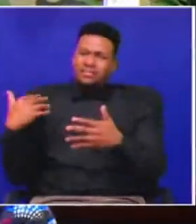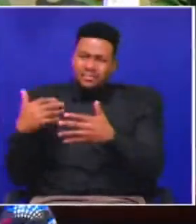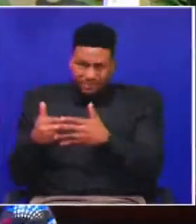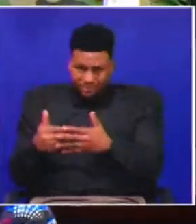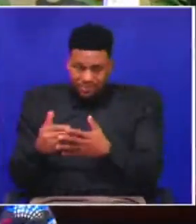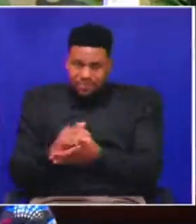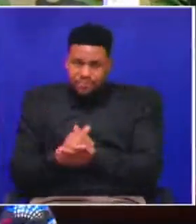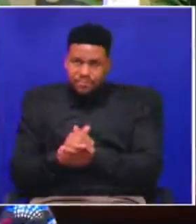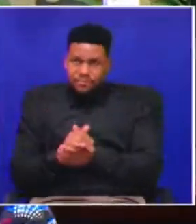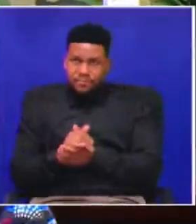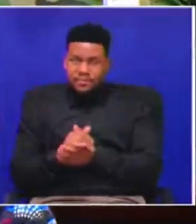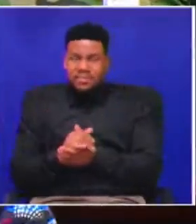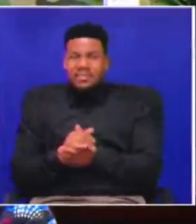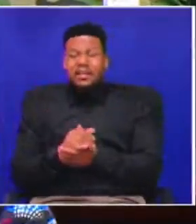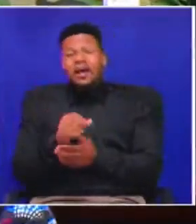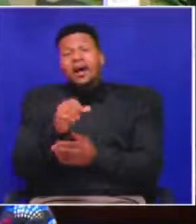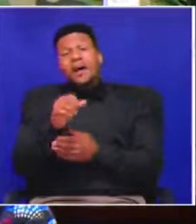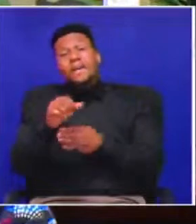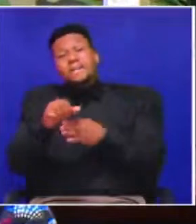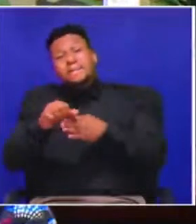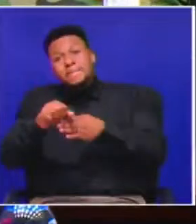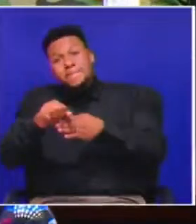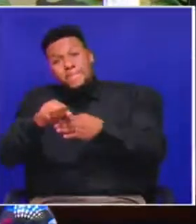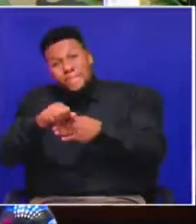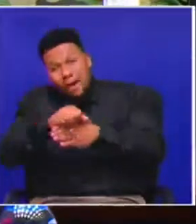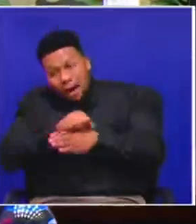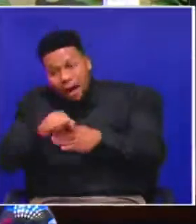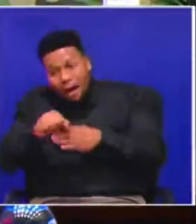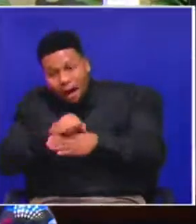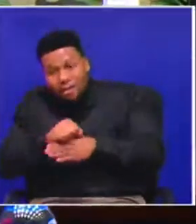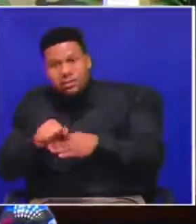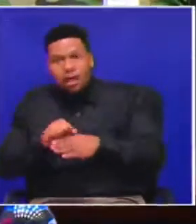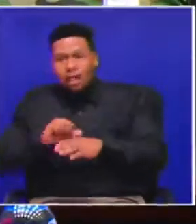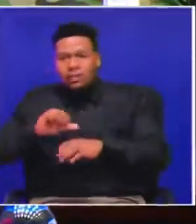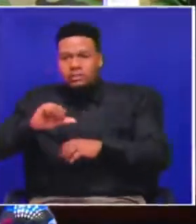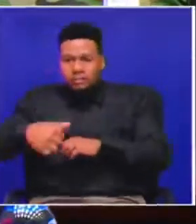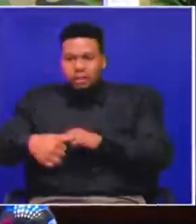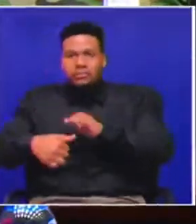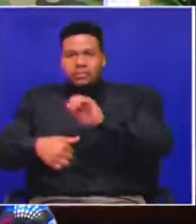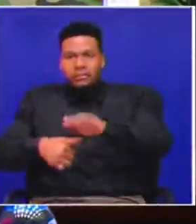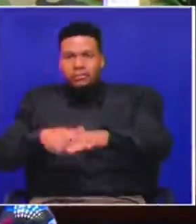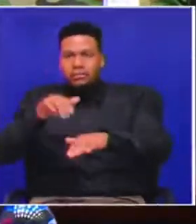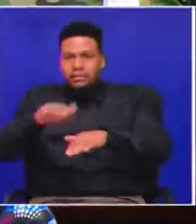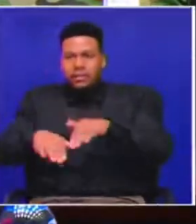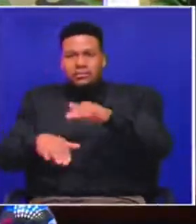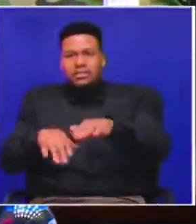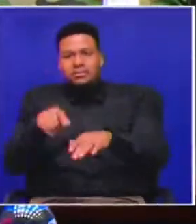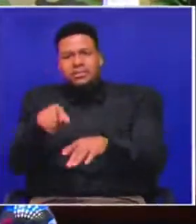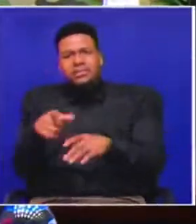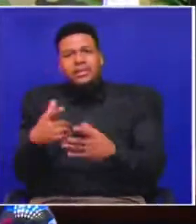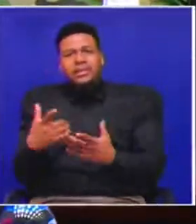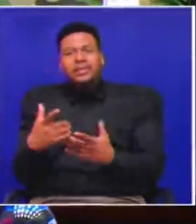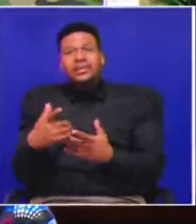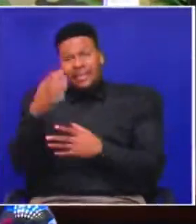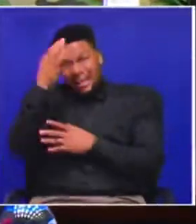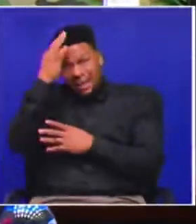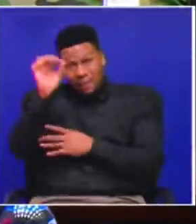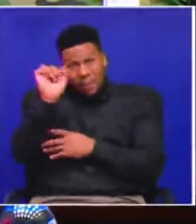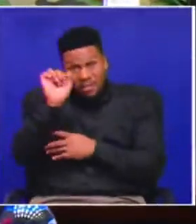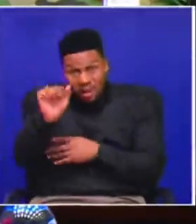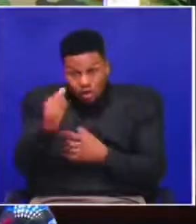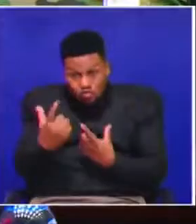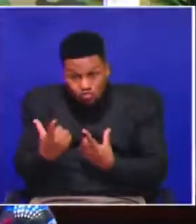what are the practical steps that your government has taken to strengthen domestic state